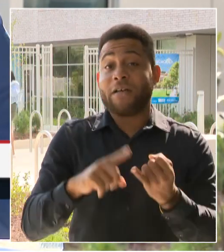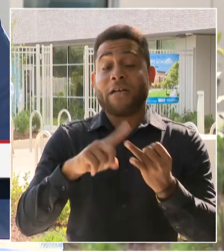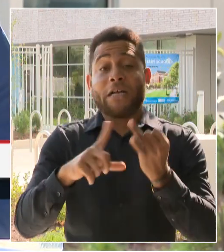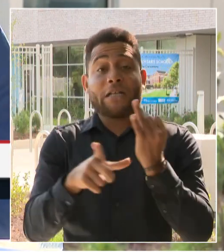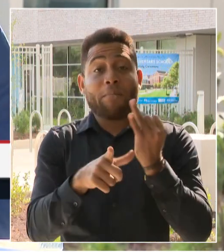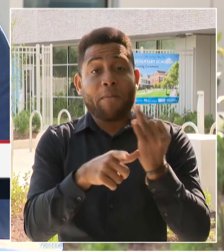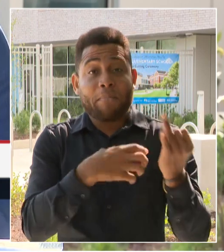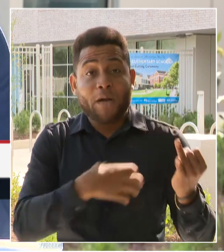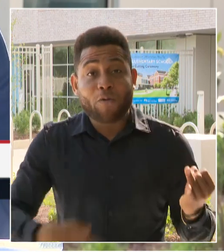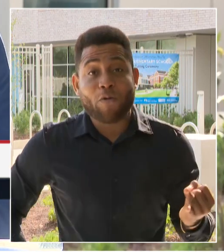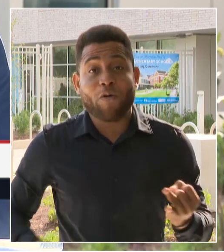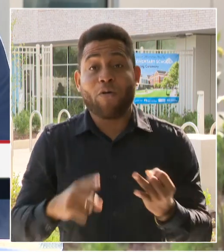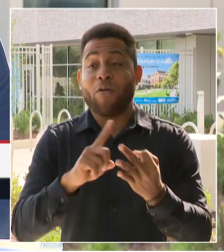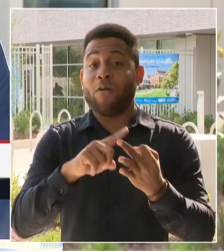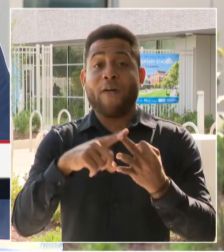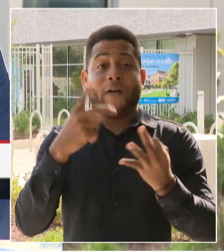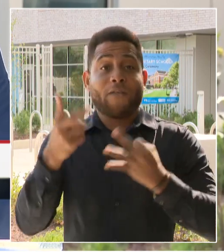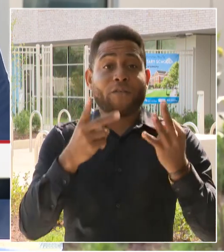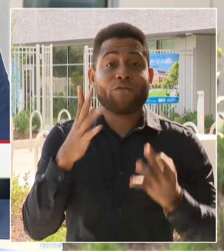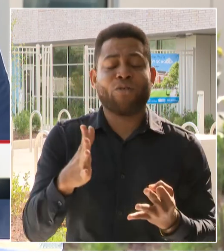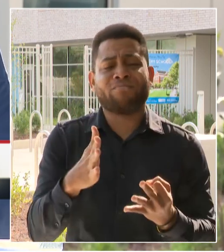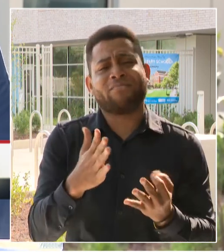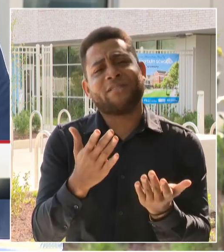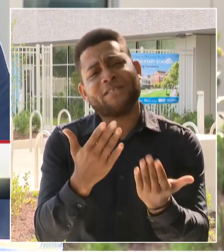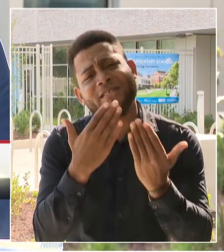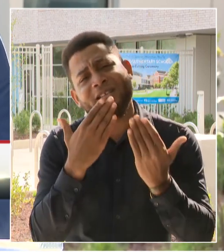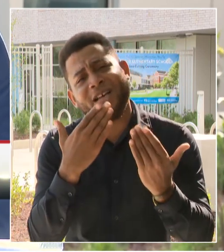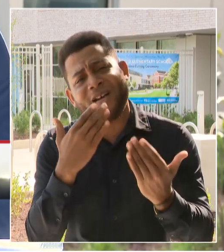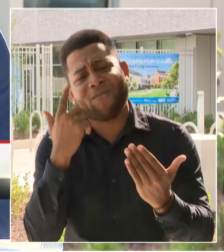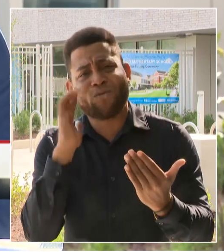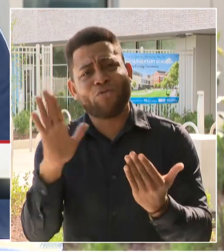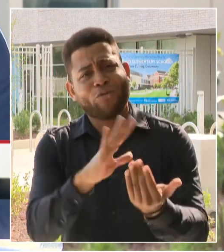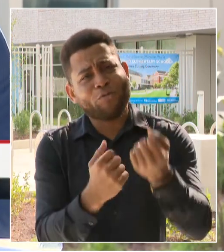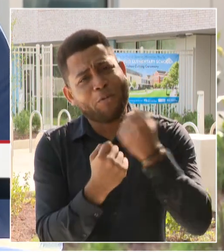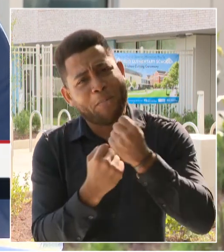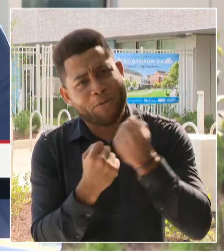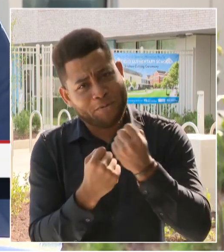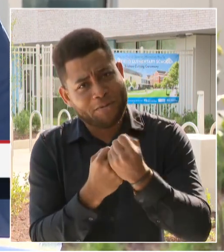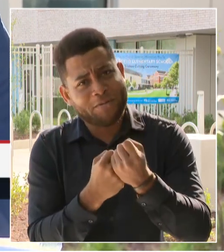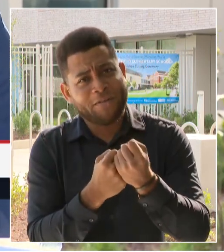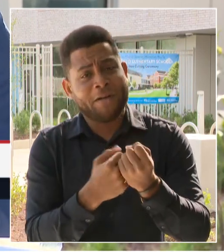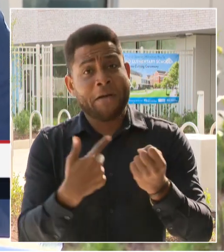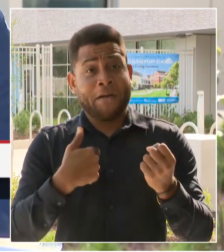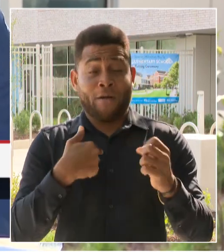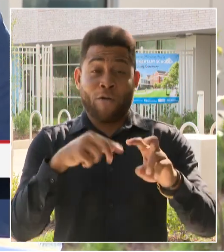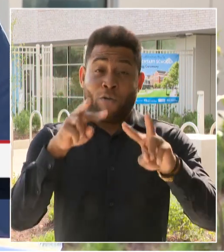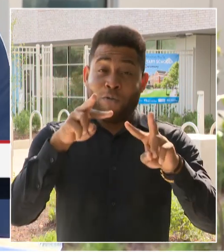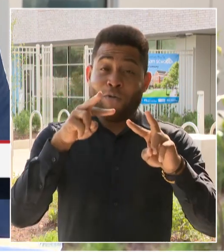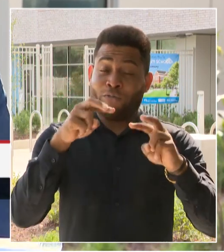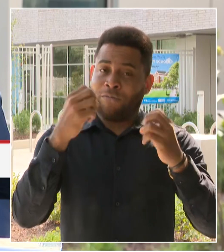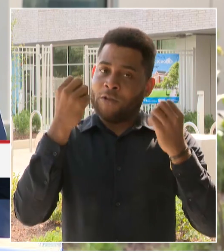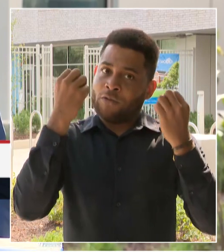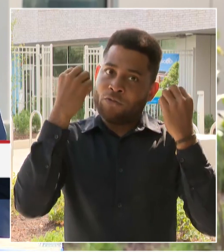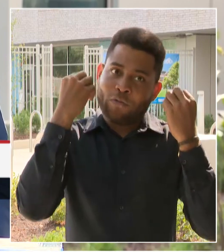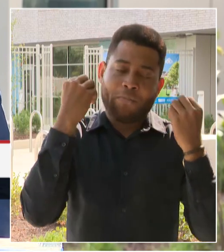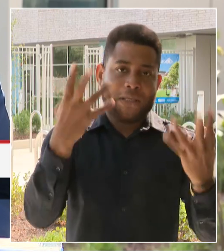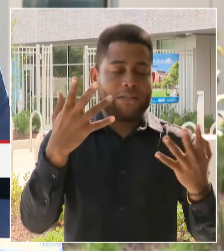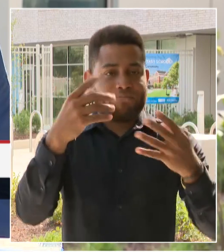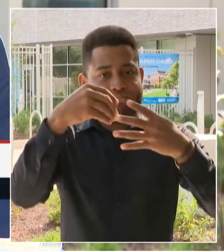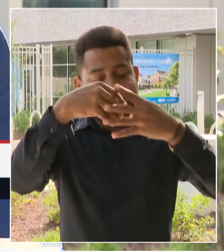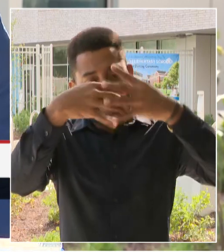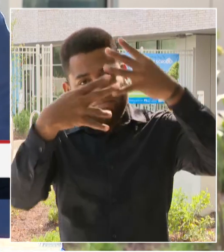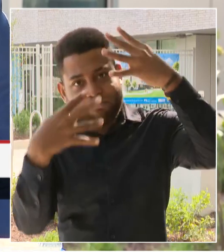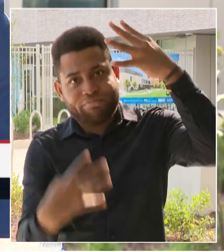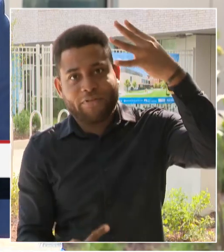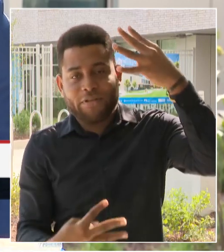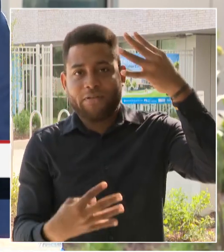Garfield. There are many things that I'm looking forward to in this new chapter of Garfield, but one is how this modernization is preserving